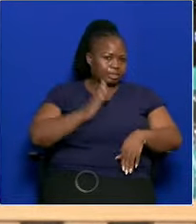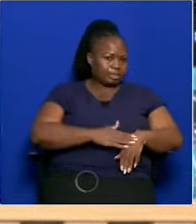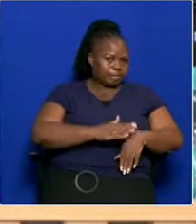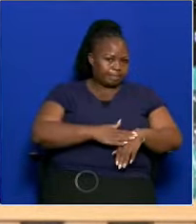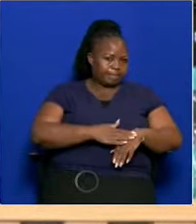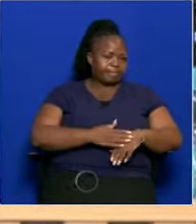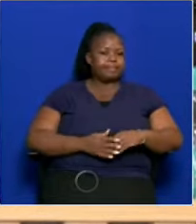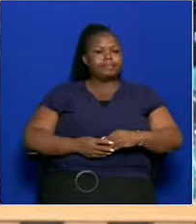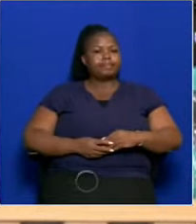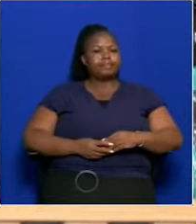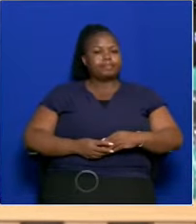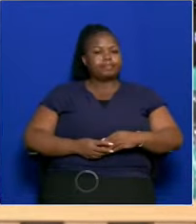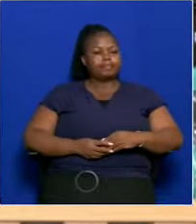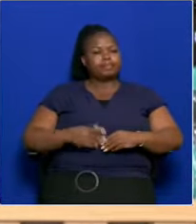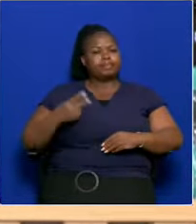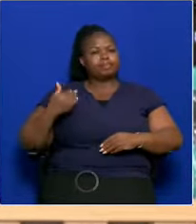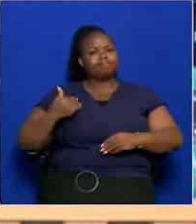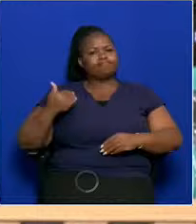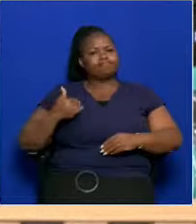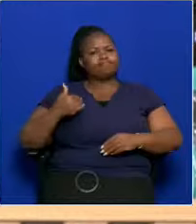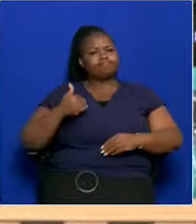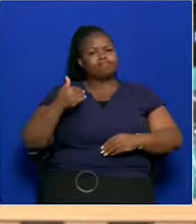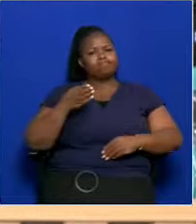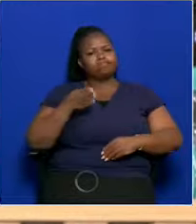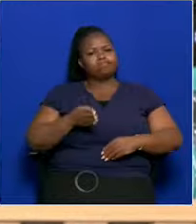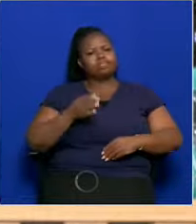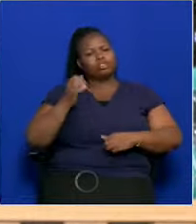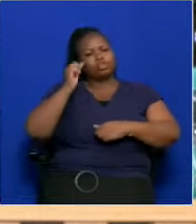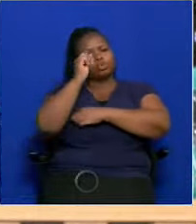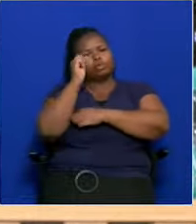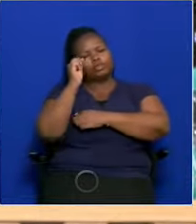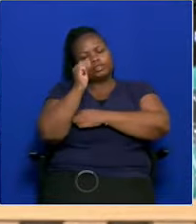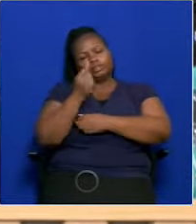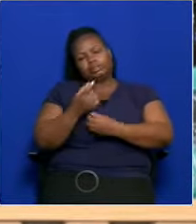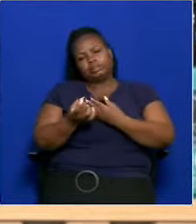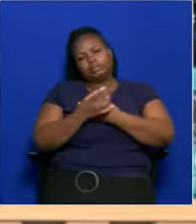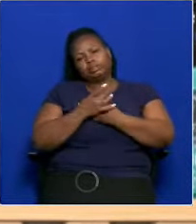he frequently attended at your office and would seek advice and guidance.